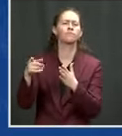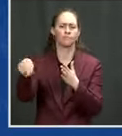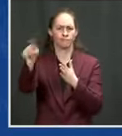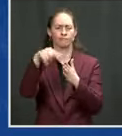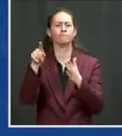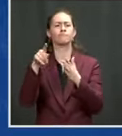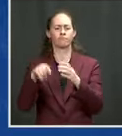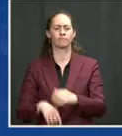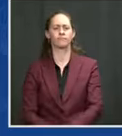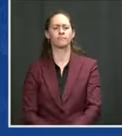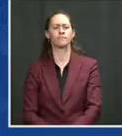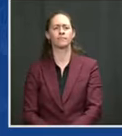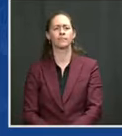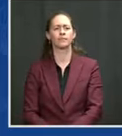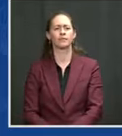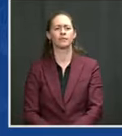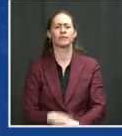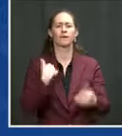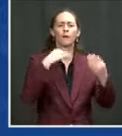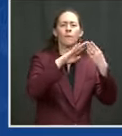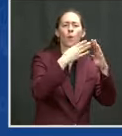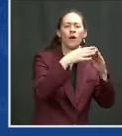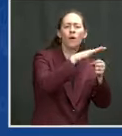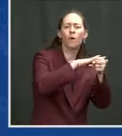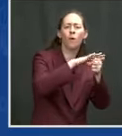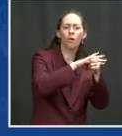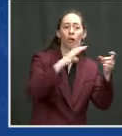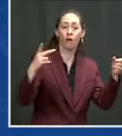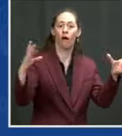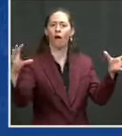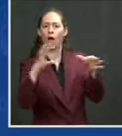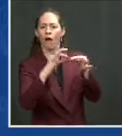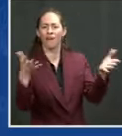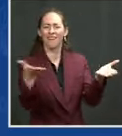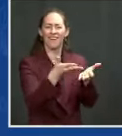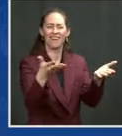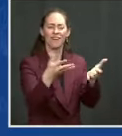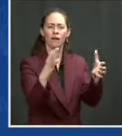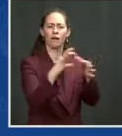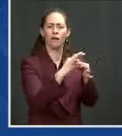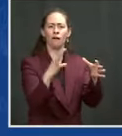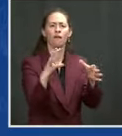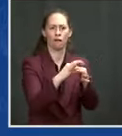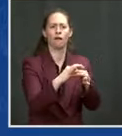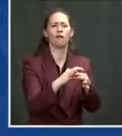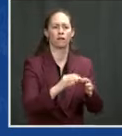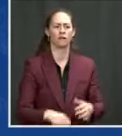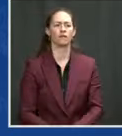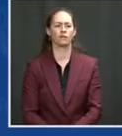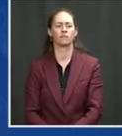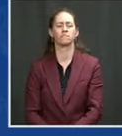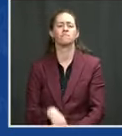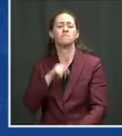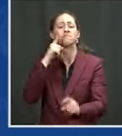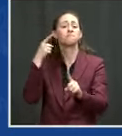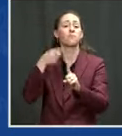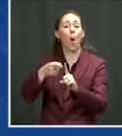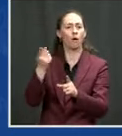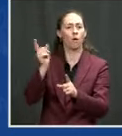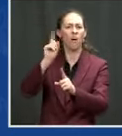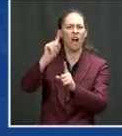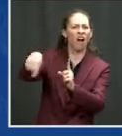mobile capacity. That is key to meeting people exactly where they are. So I want to share with you some of the demographic data. We have high